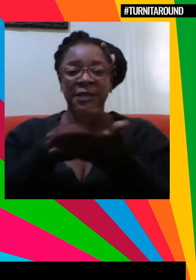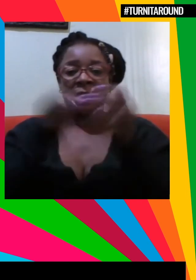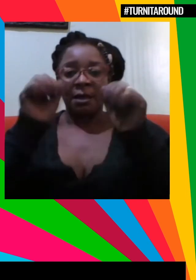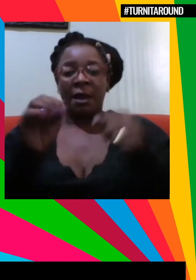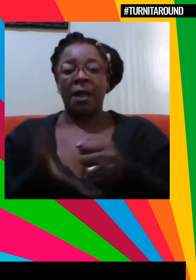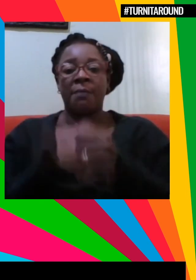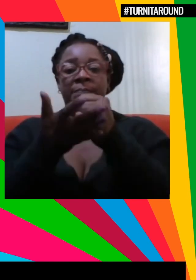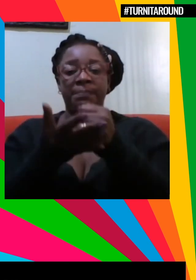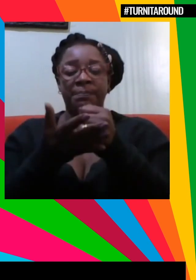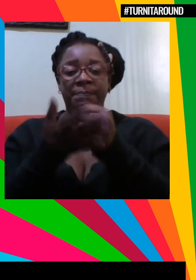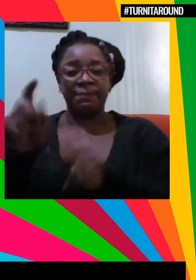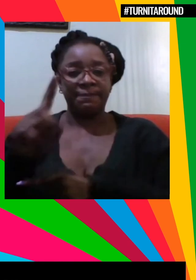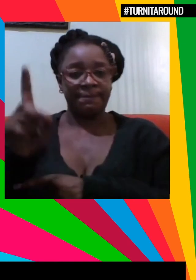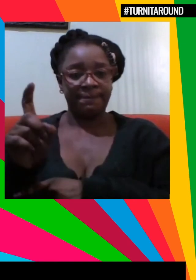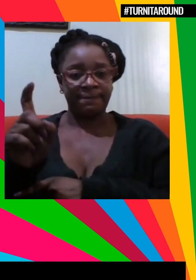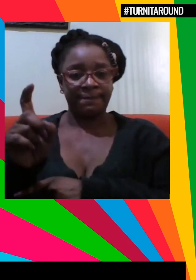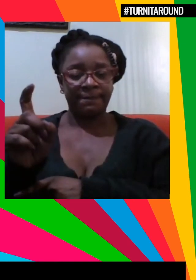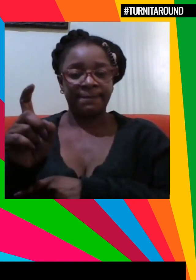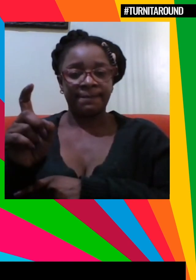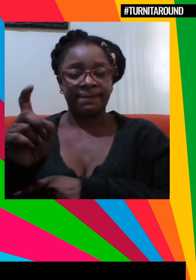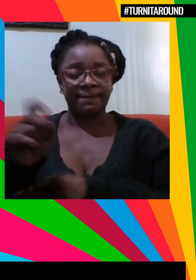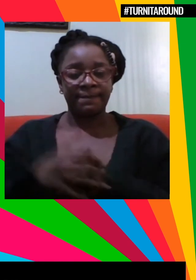goals? Well,